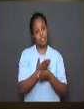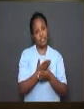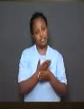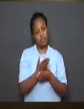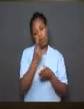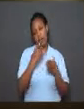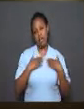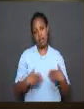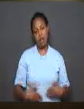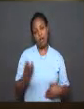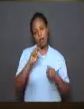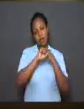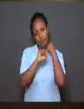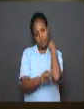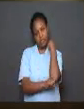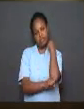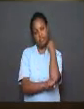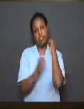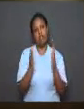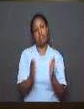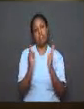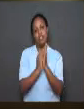a body of fundamental law.